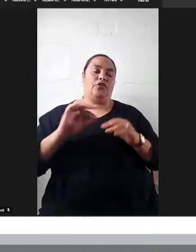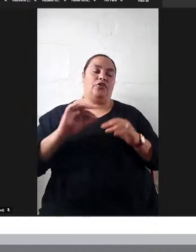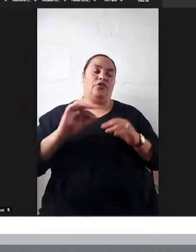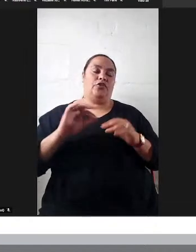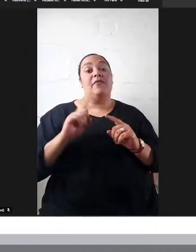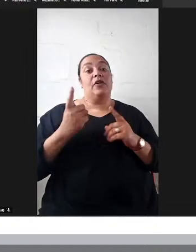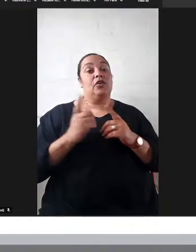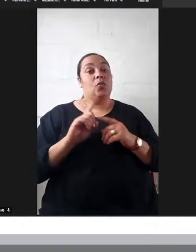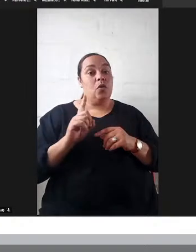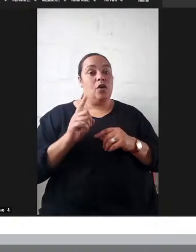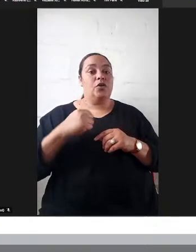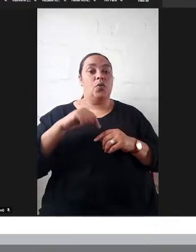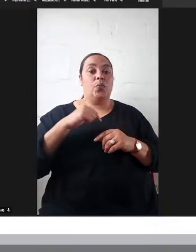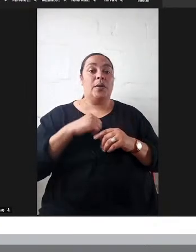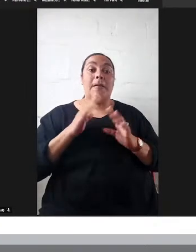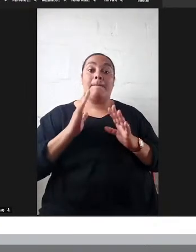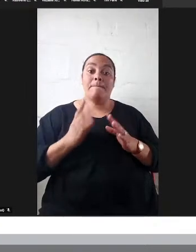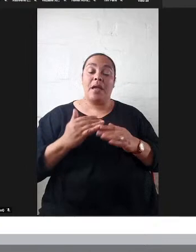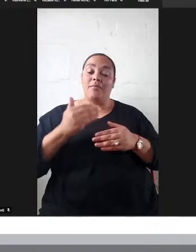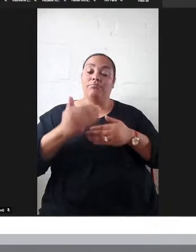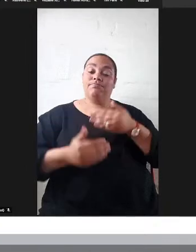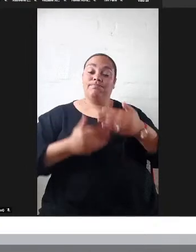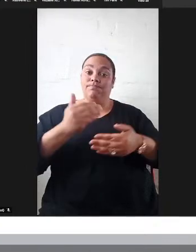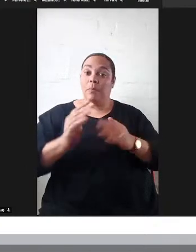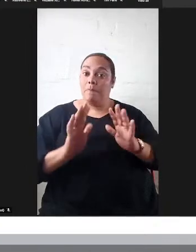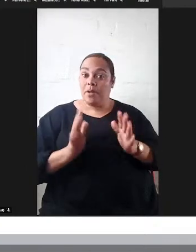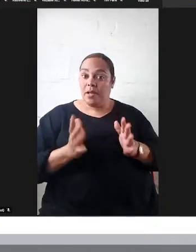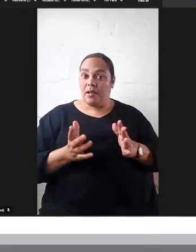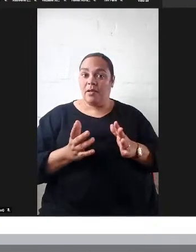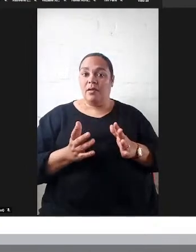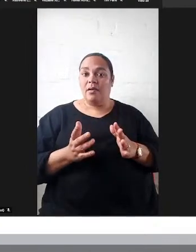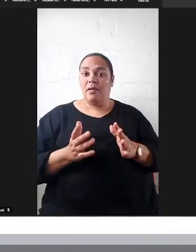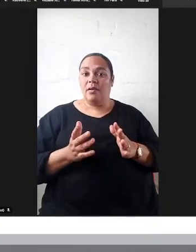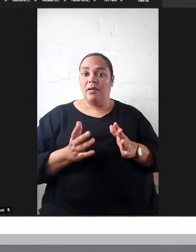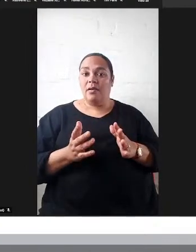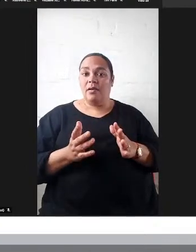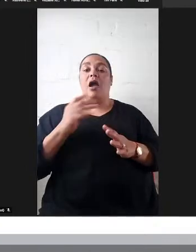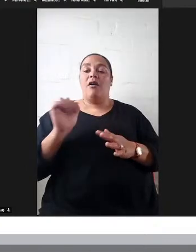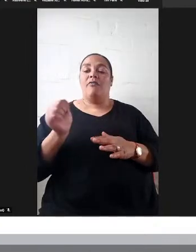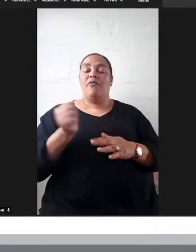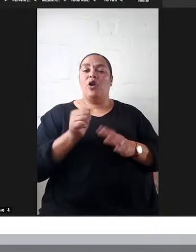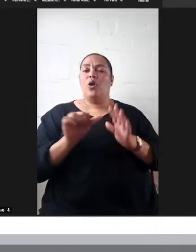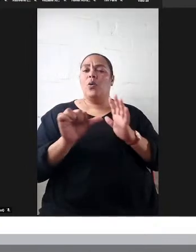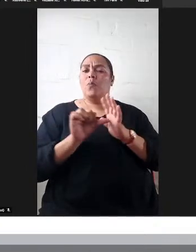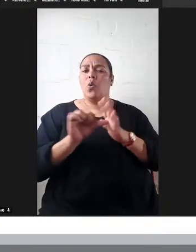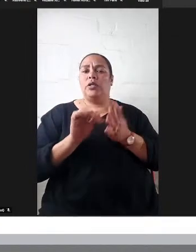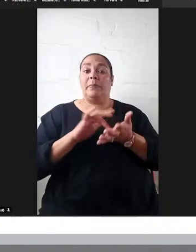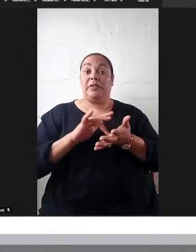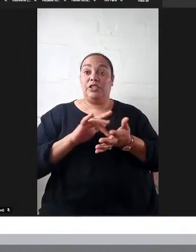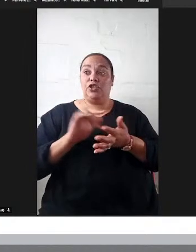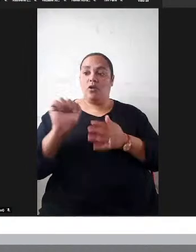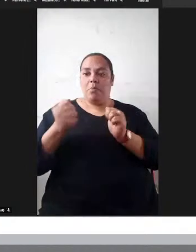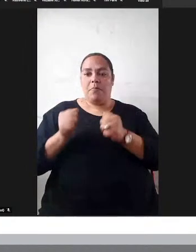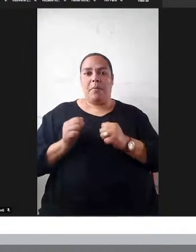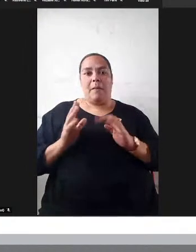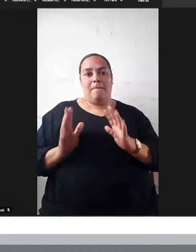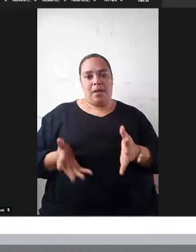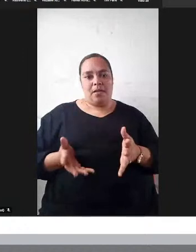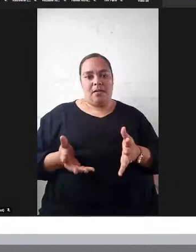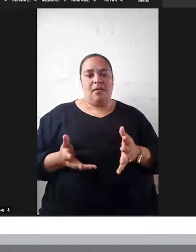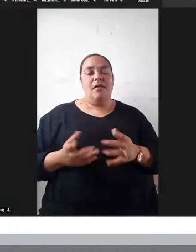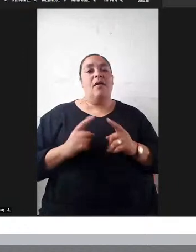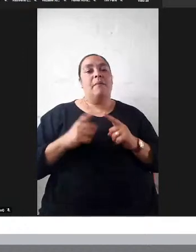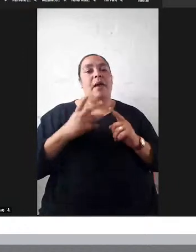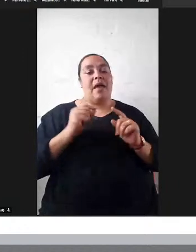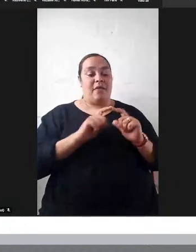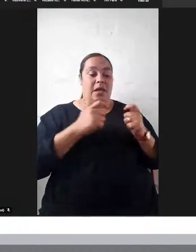are only proceeding with filling critical posts only. And we've got a committee that sits